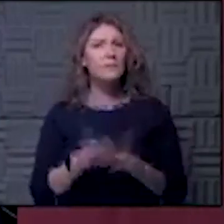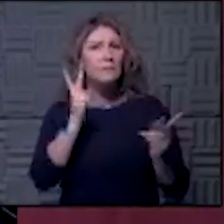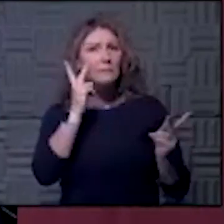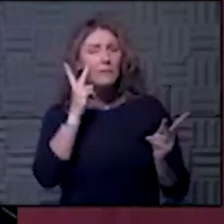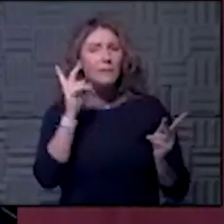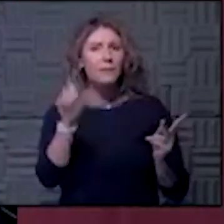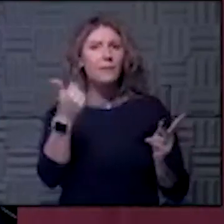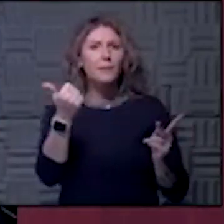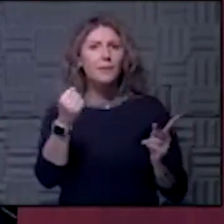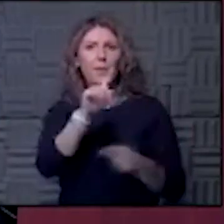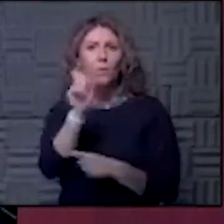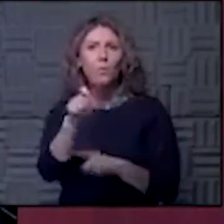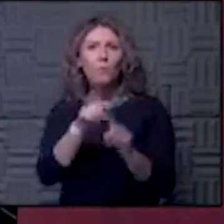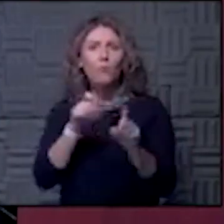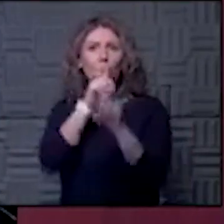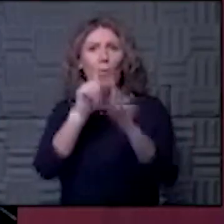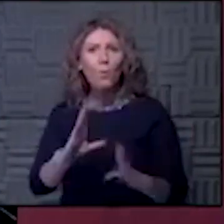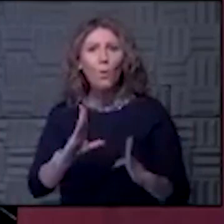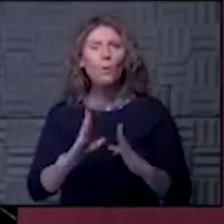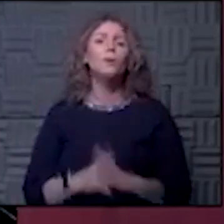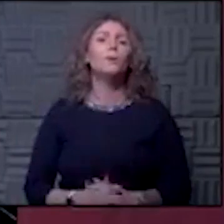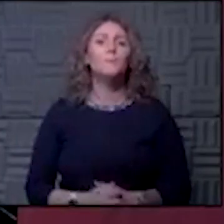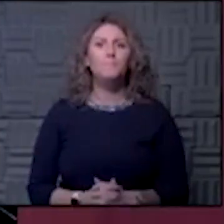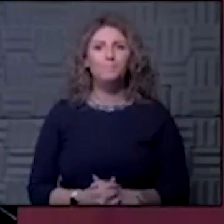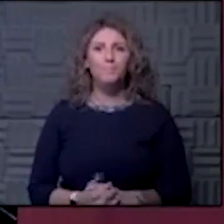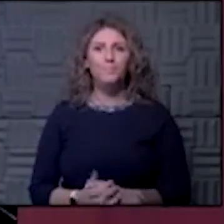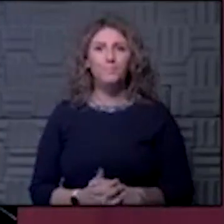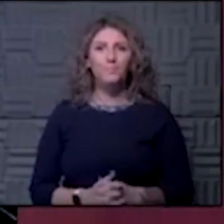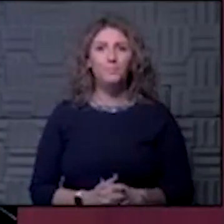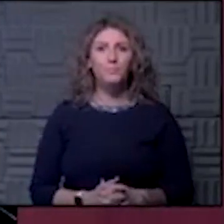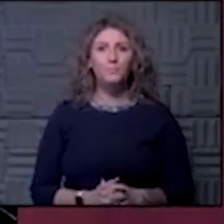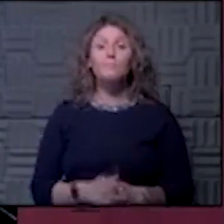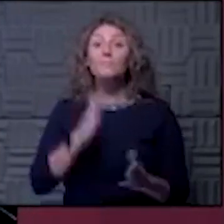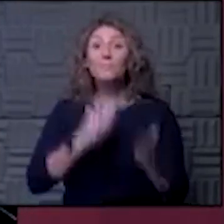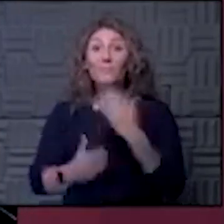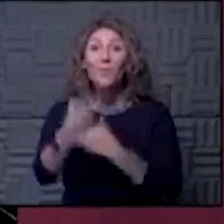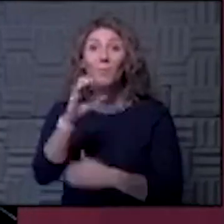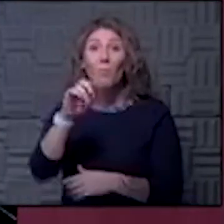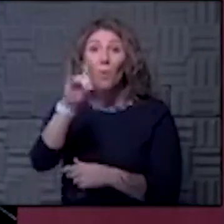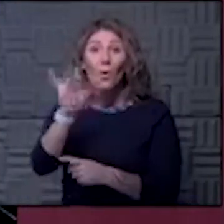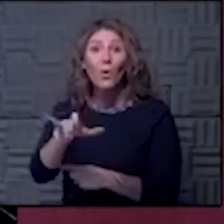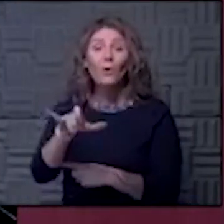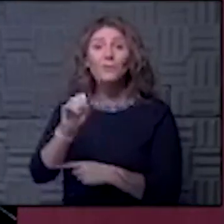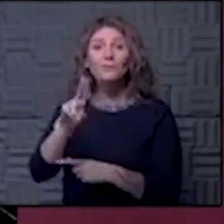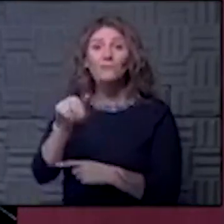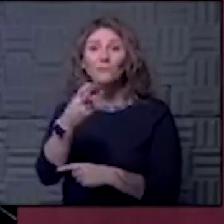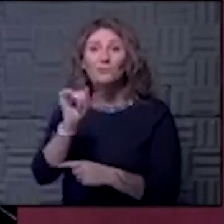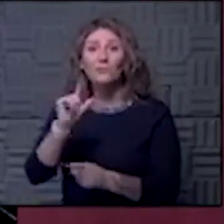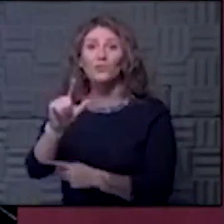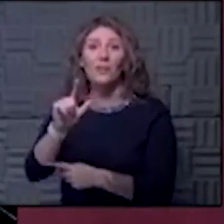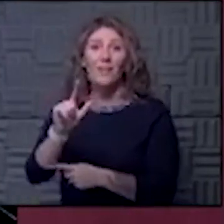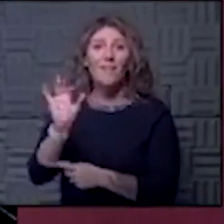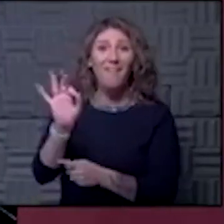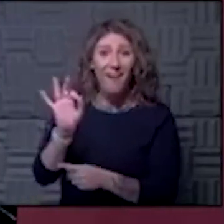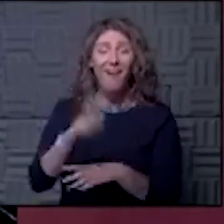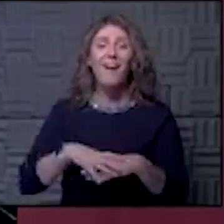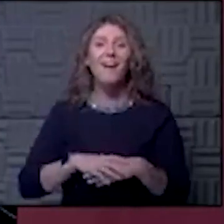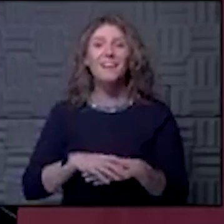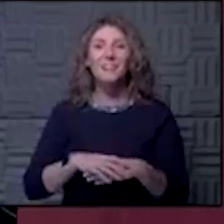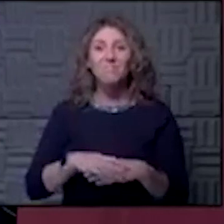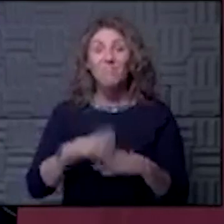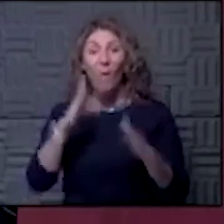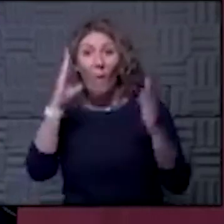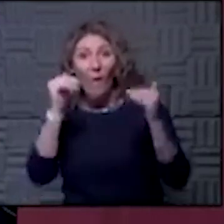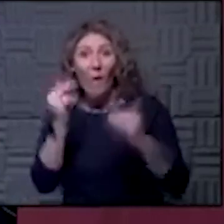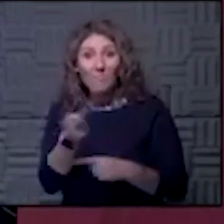there's any questions from reporters before we jump in. Good morning, Cody with Channel 9. Hey, Cody. Hope you both had a nice Thanksgiving weekend. That